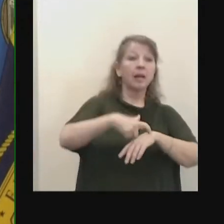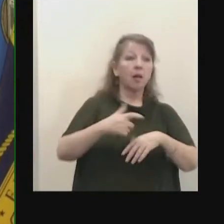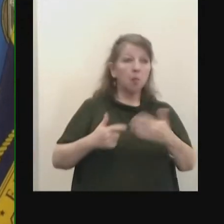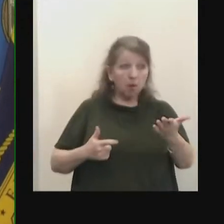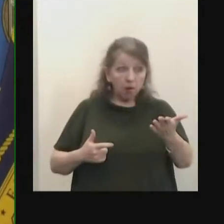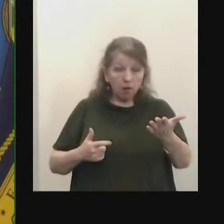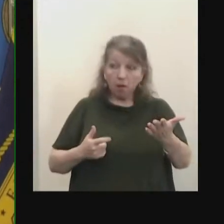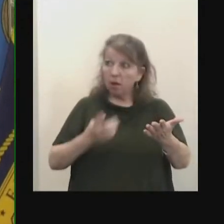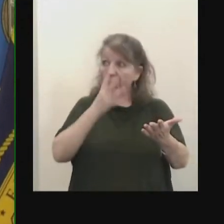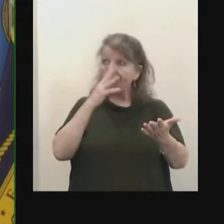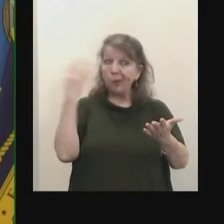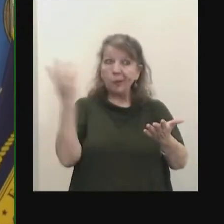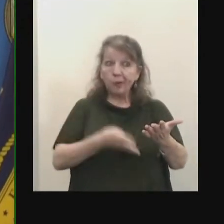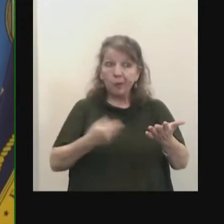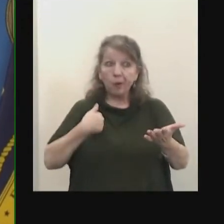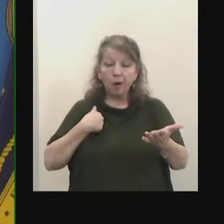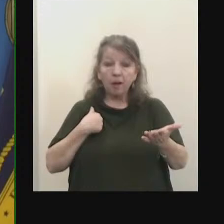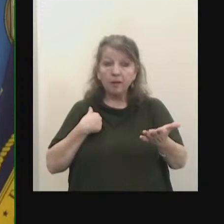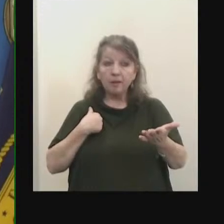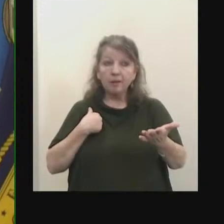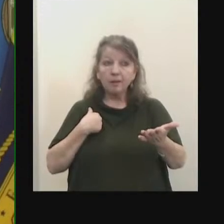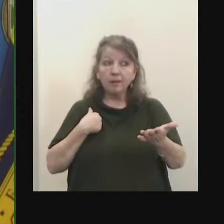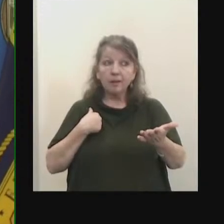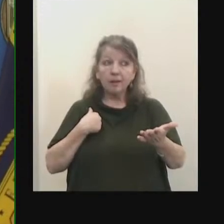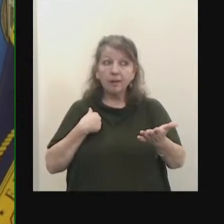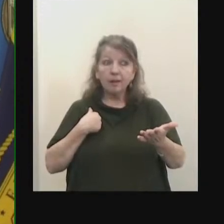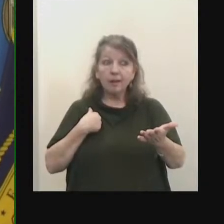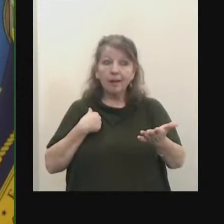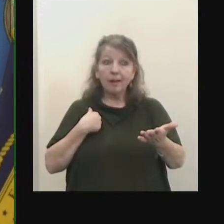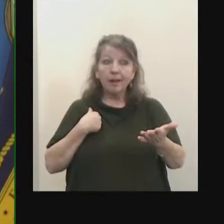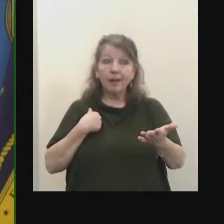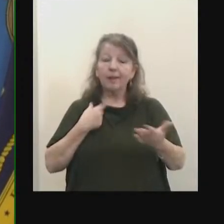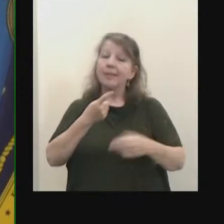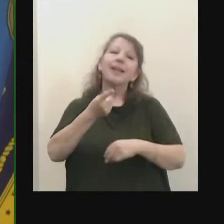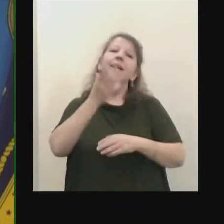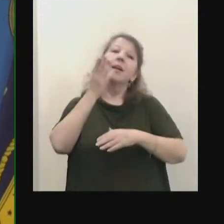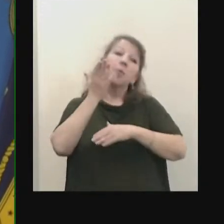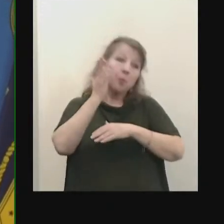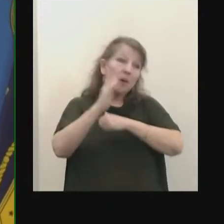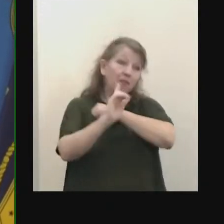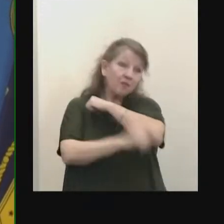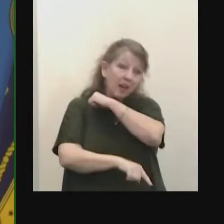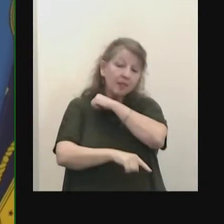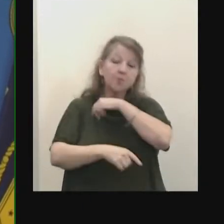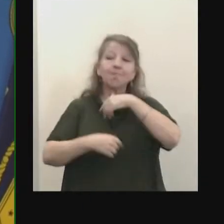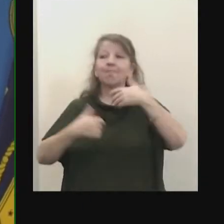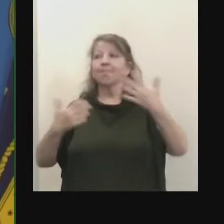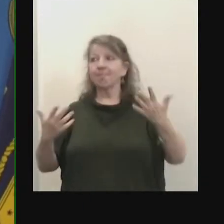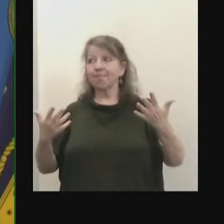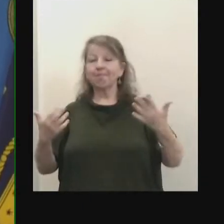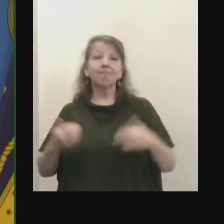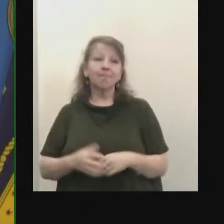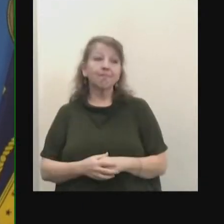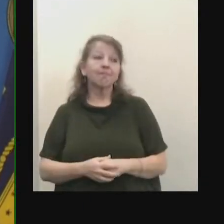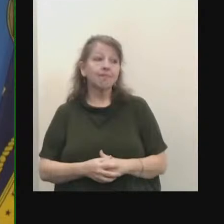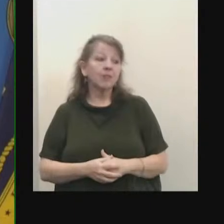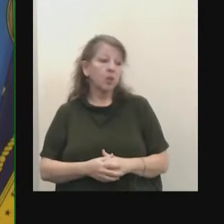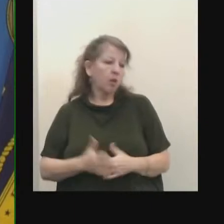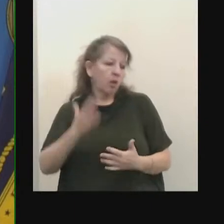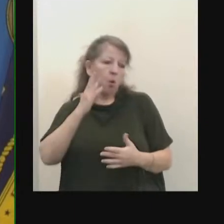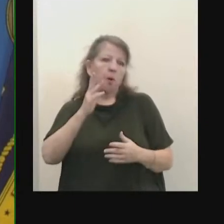I should say, in continued violation, then they're subject to fines. We would issue the